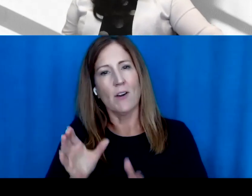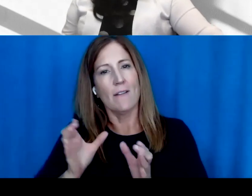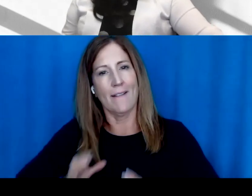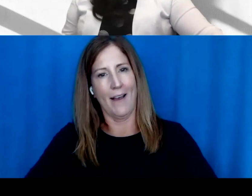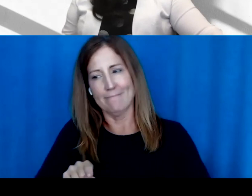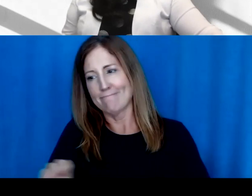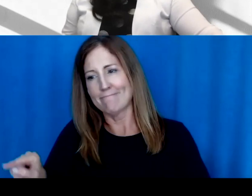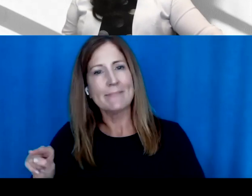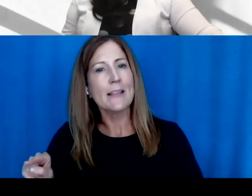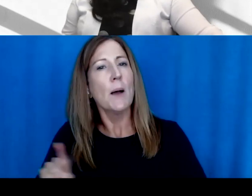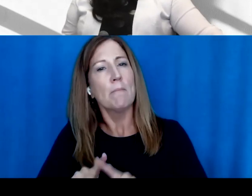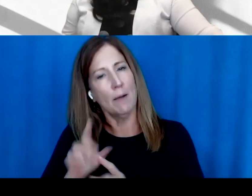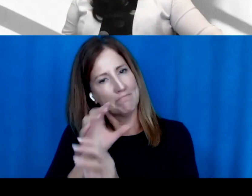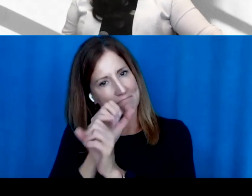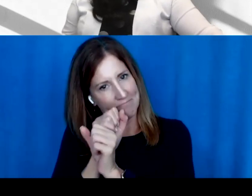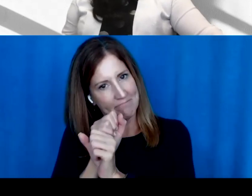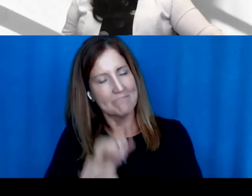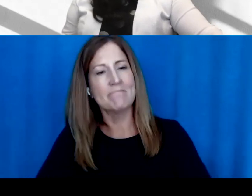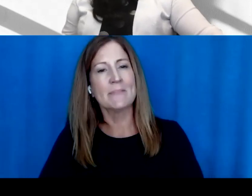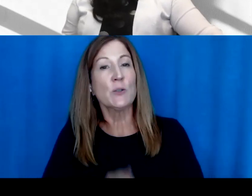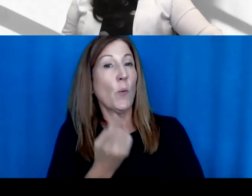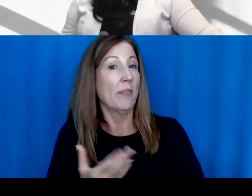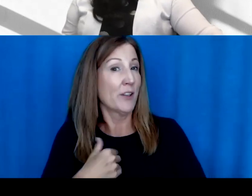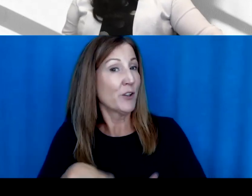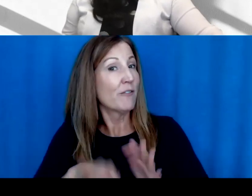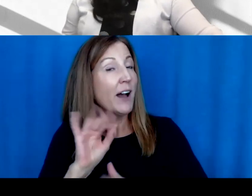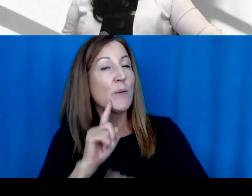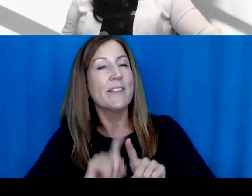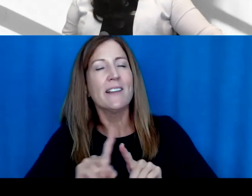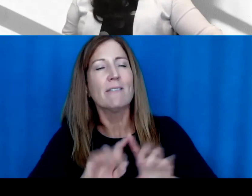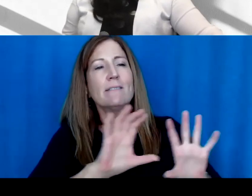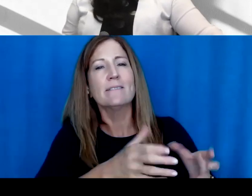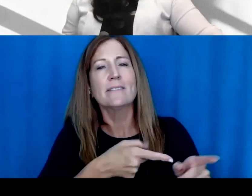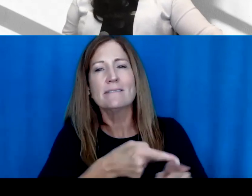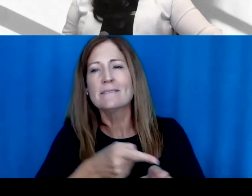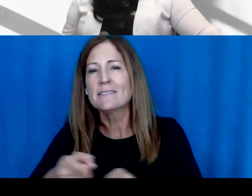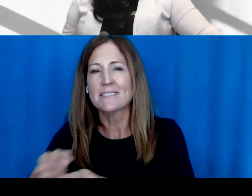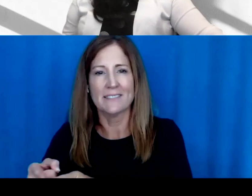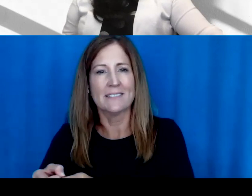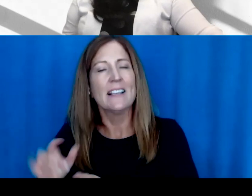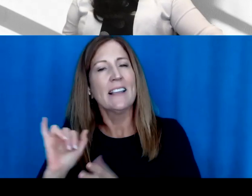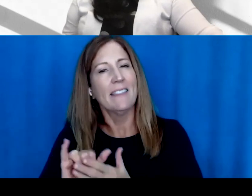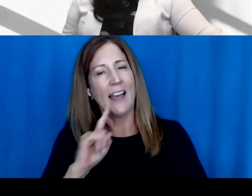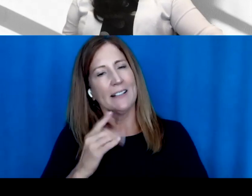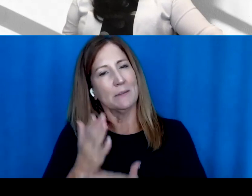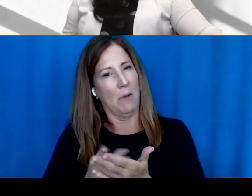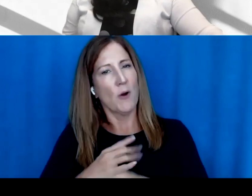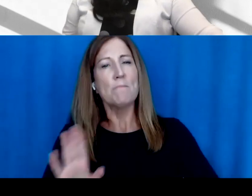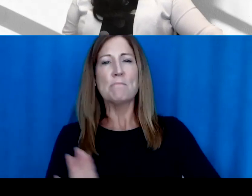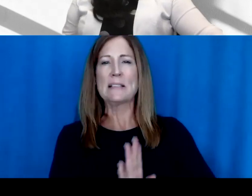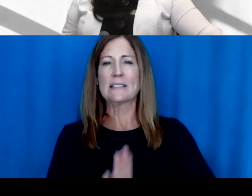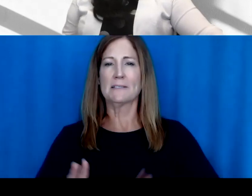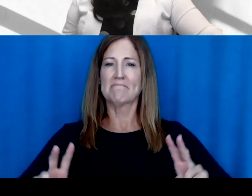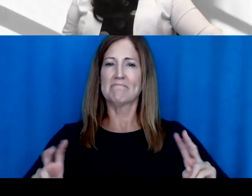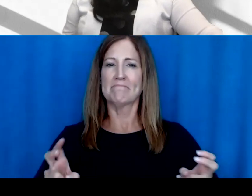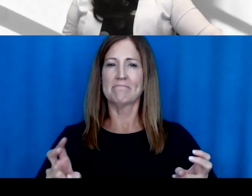share. So one of the things you'll find in working with different sectors or industries is that it's a routine part of business to